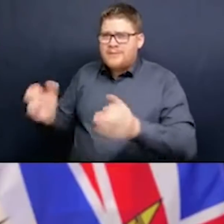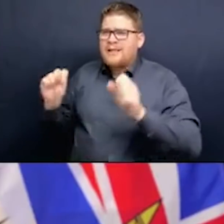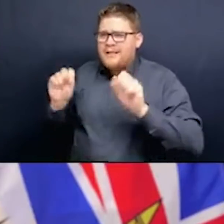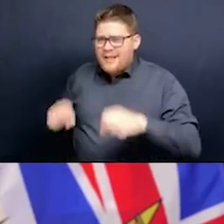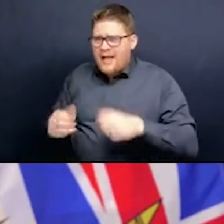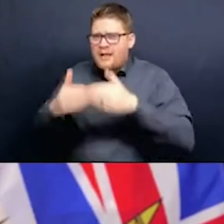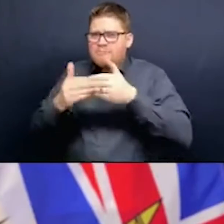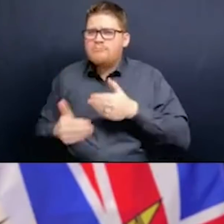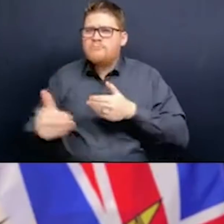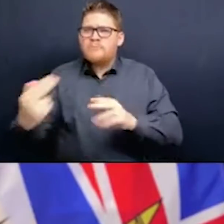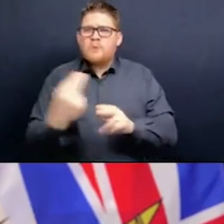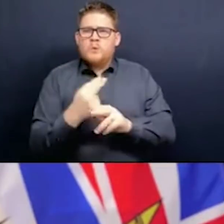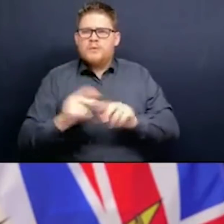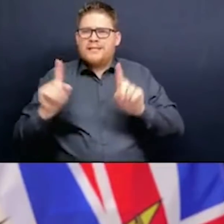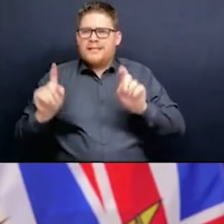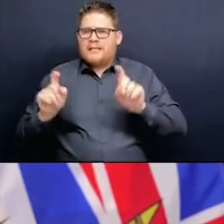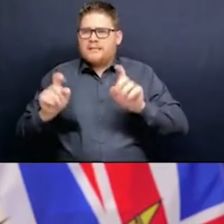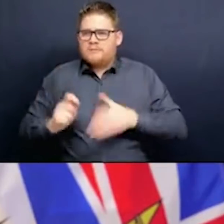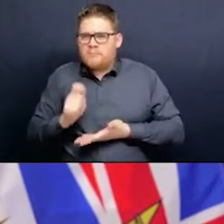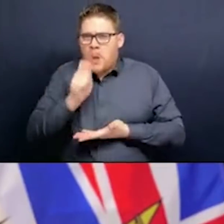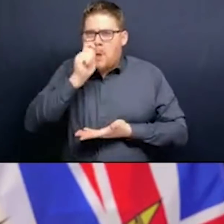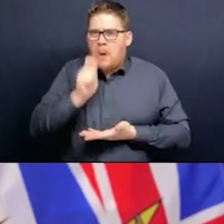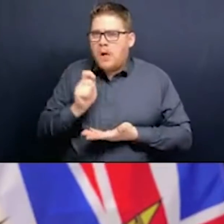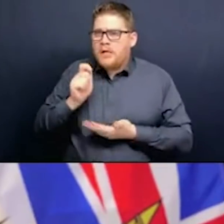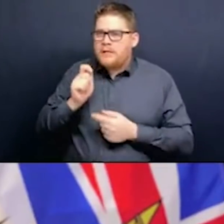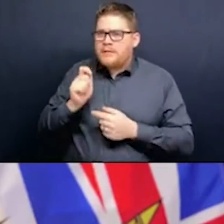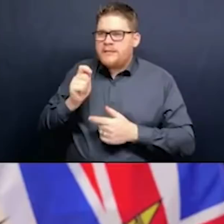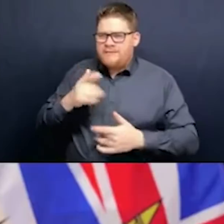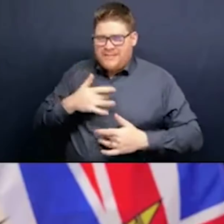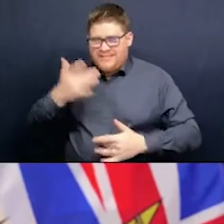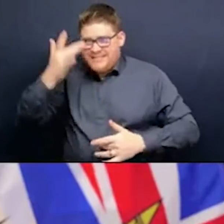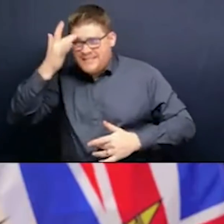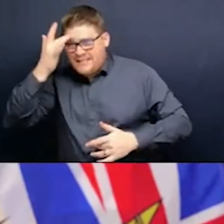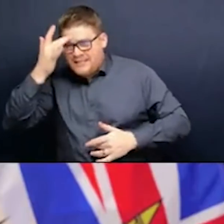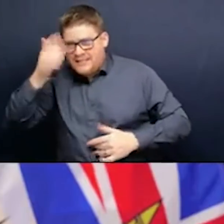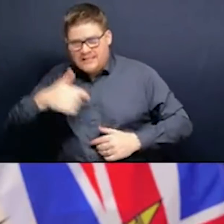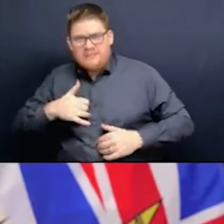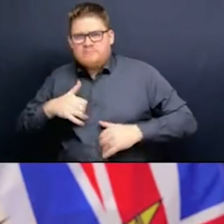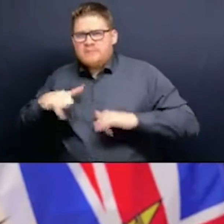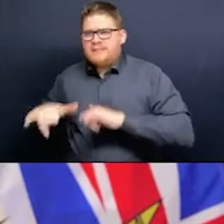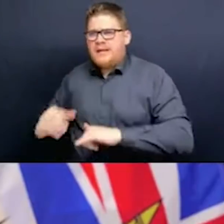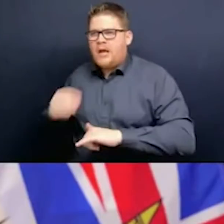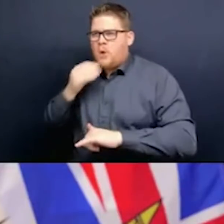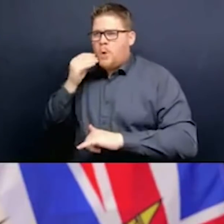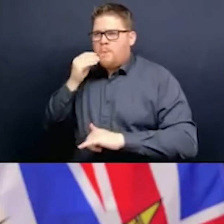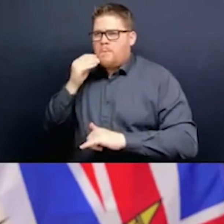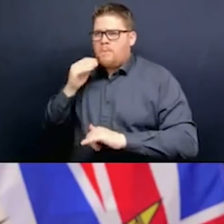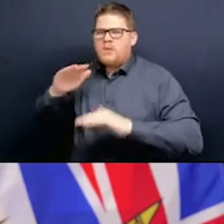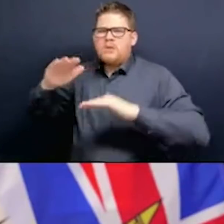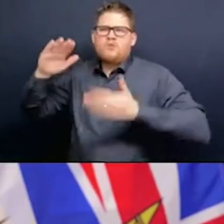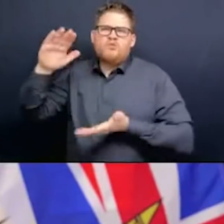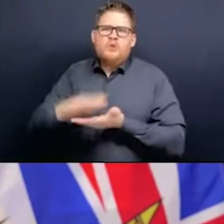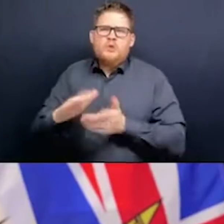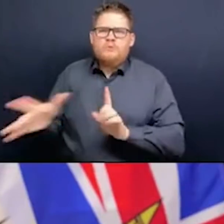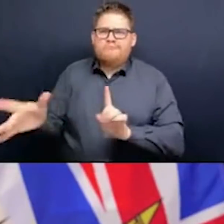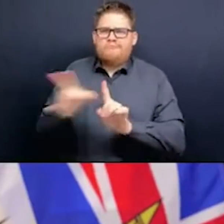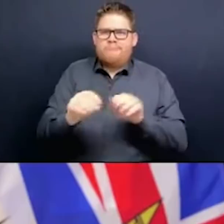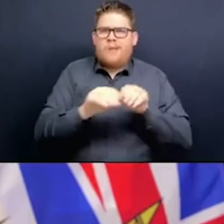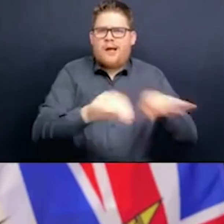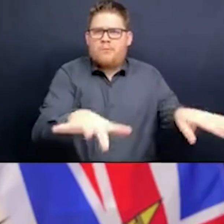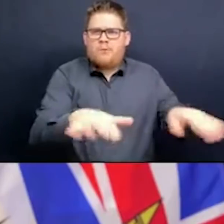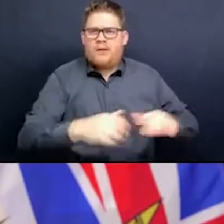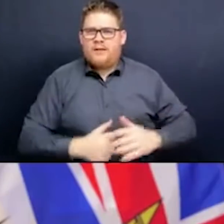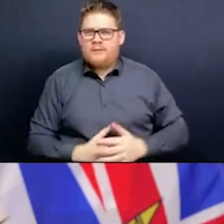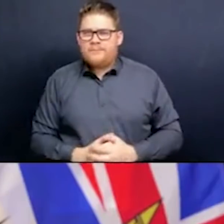understand their own symptoms and illness and to take action to limit transmission to their friends, family, and work, including those at